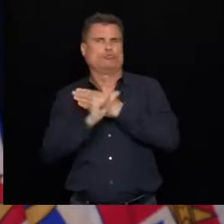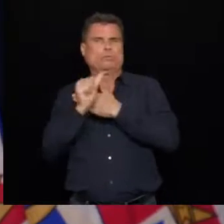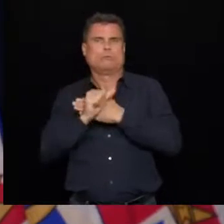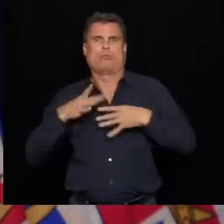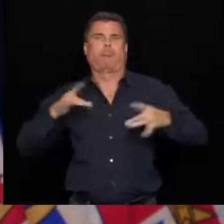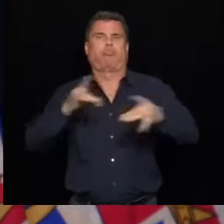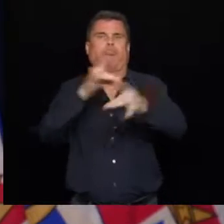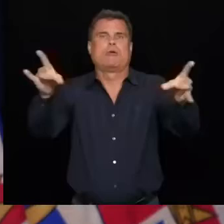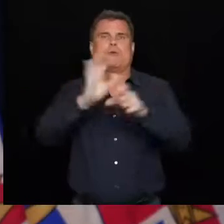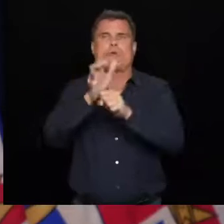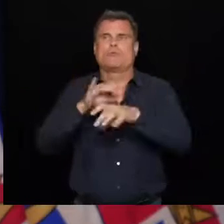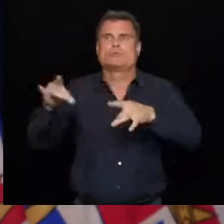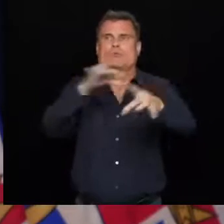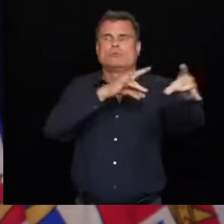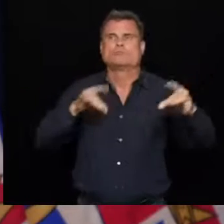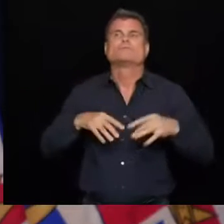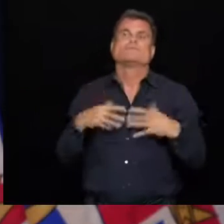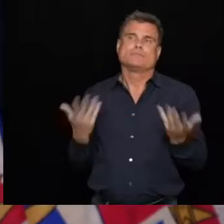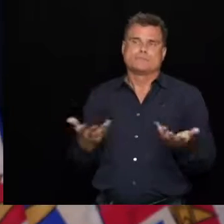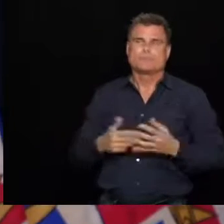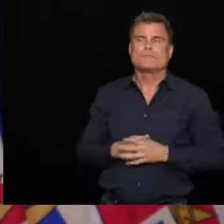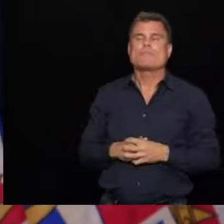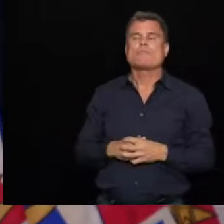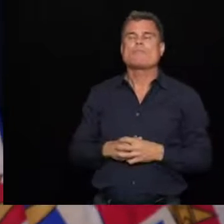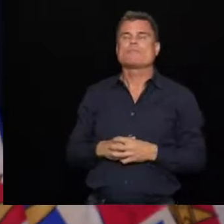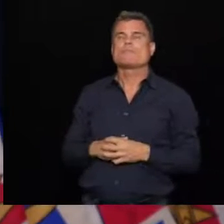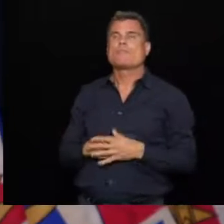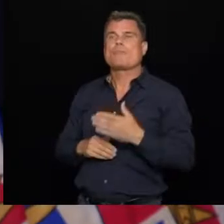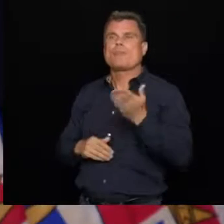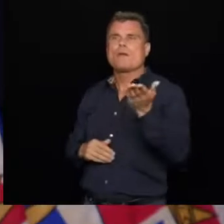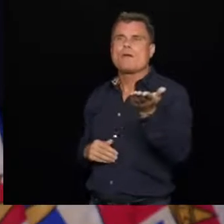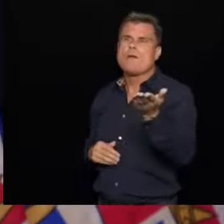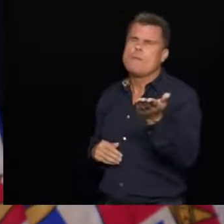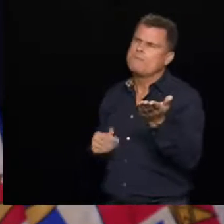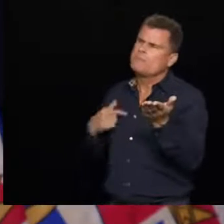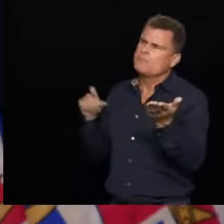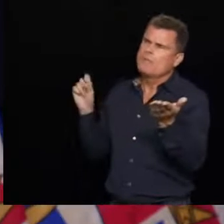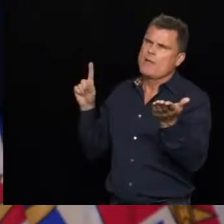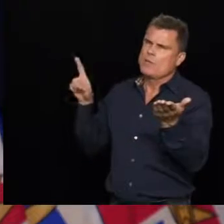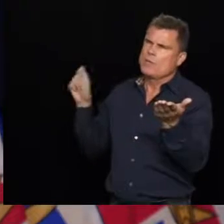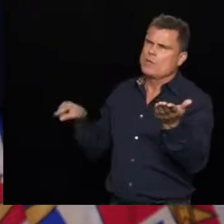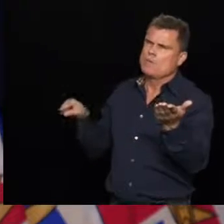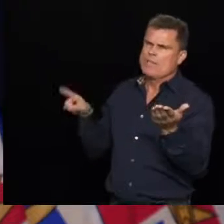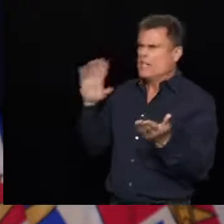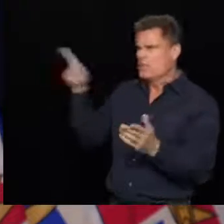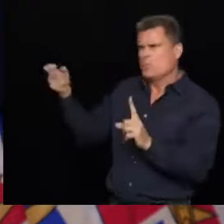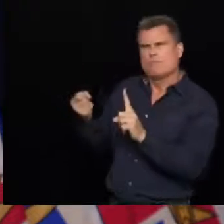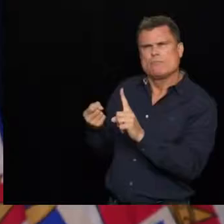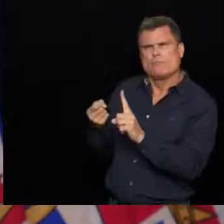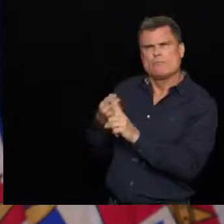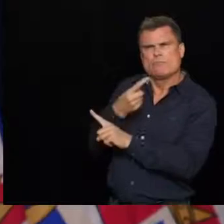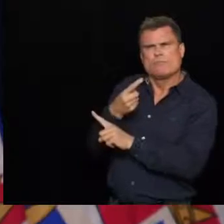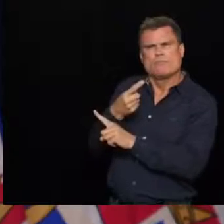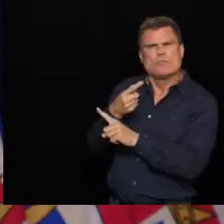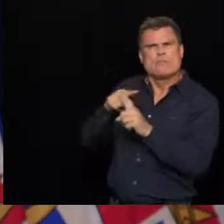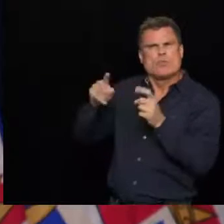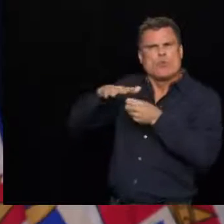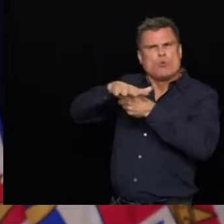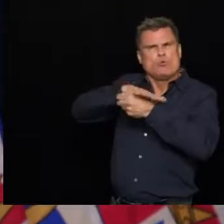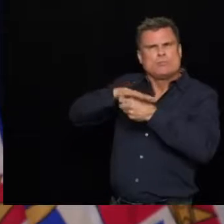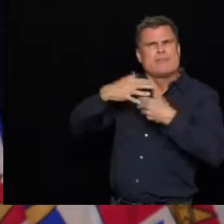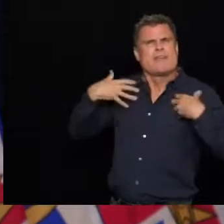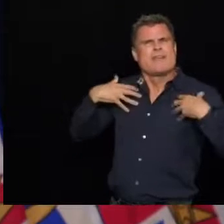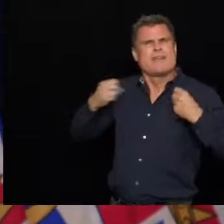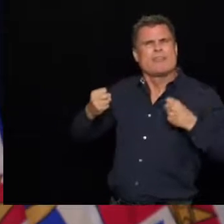Dr. Bonnie Henry. So there seems to be a discrepancy with how the different regional health authorities are posting their COVID-19 exposures